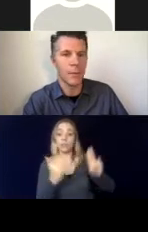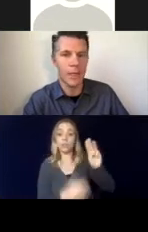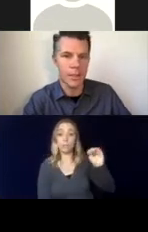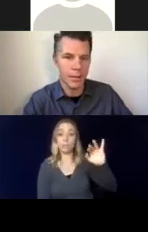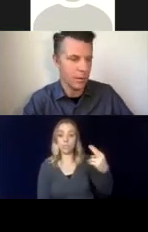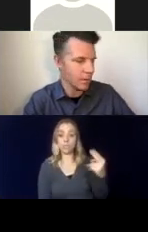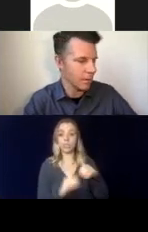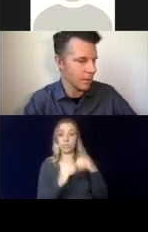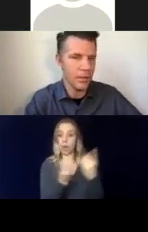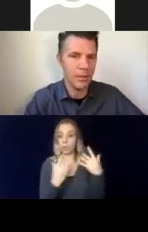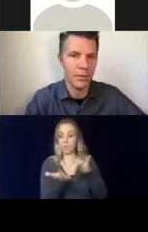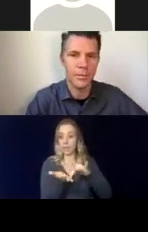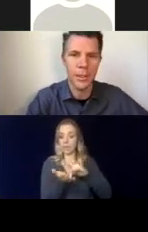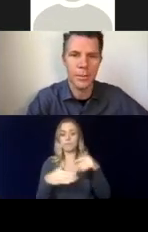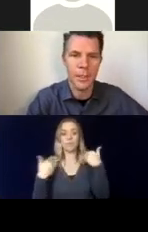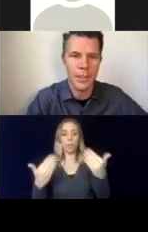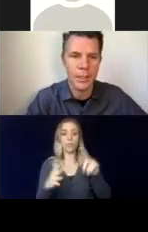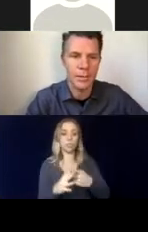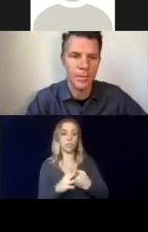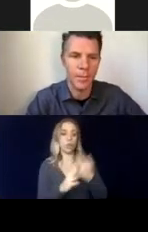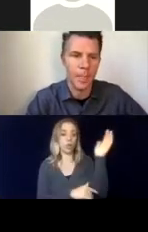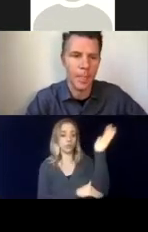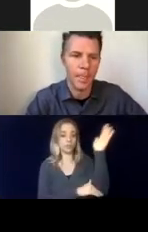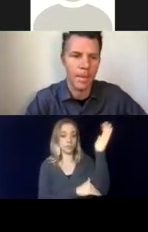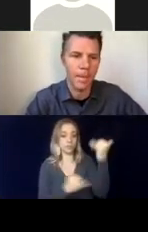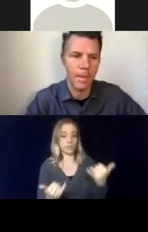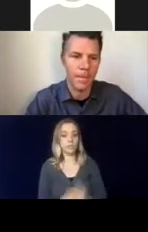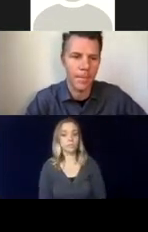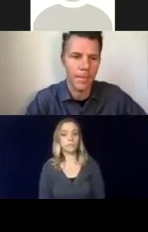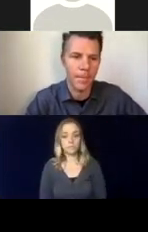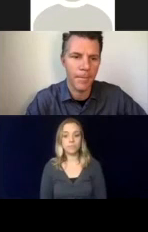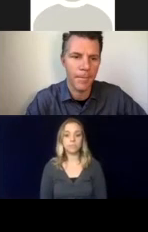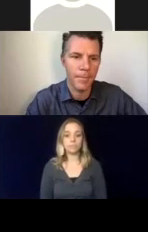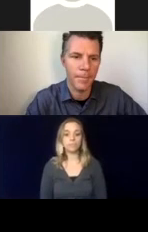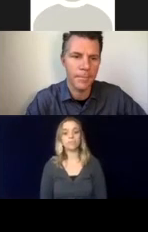of Medicine. So let's go ahead and start the video presentation.